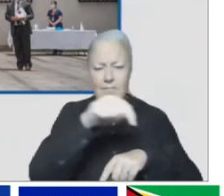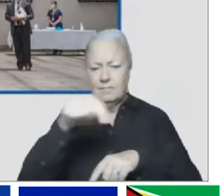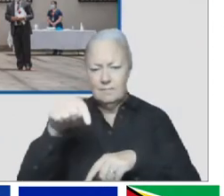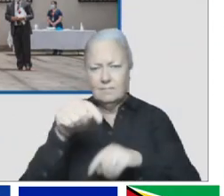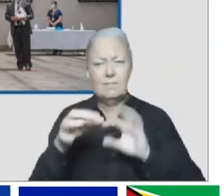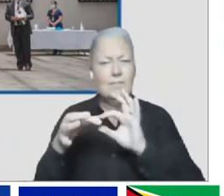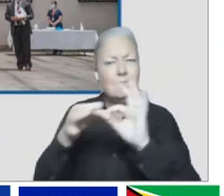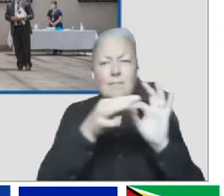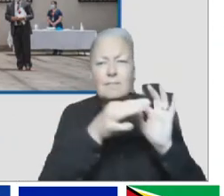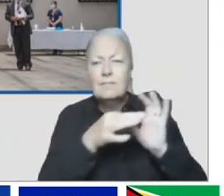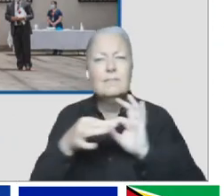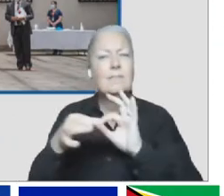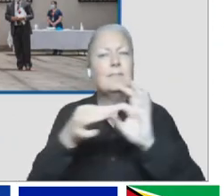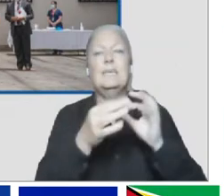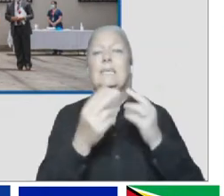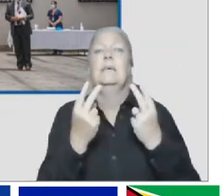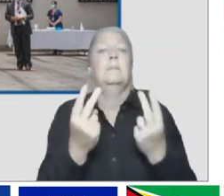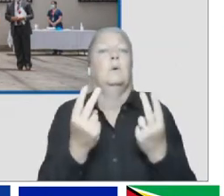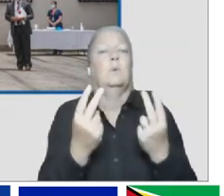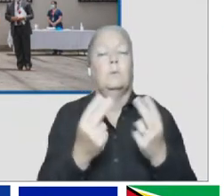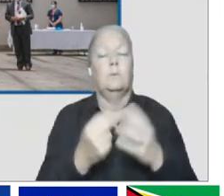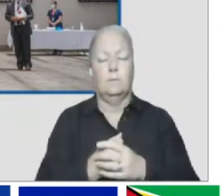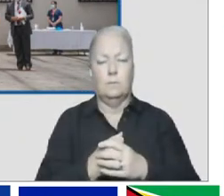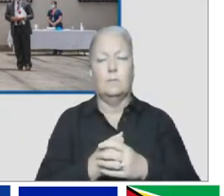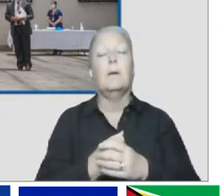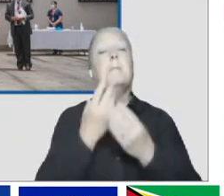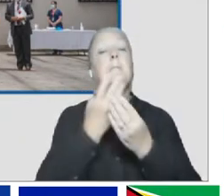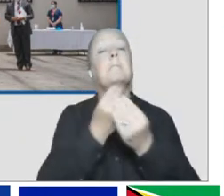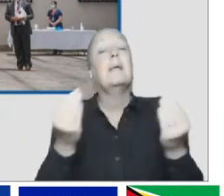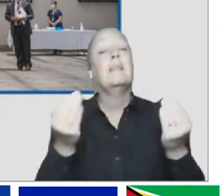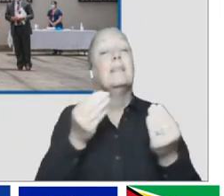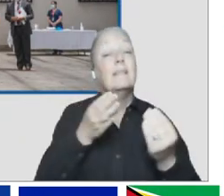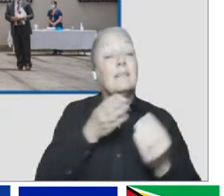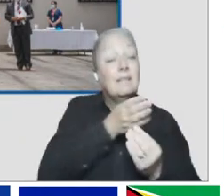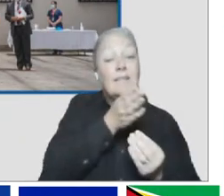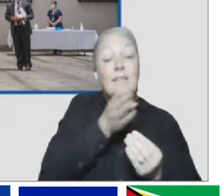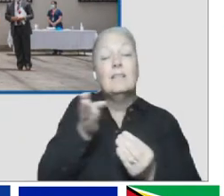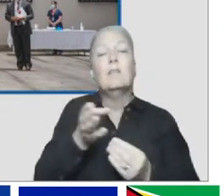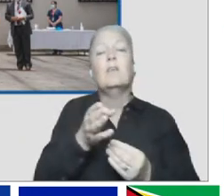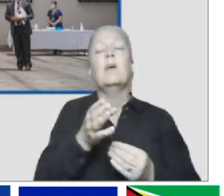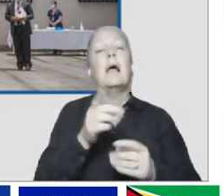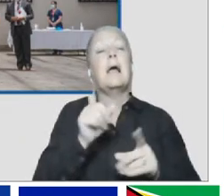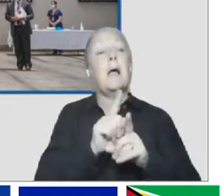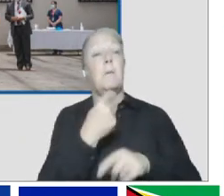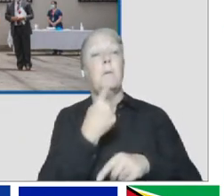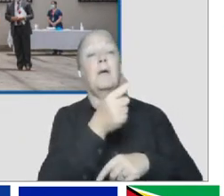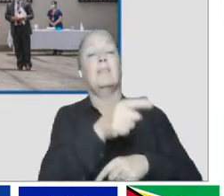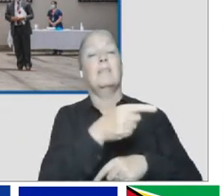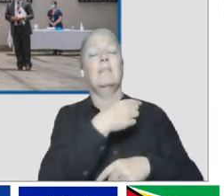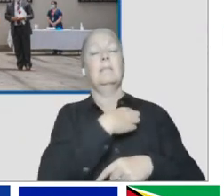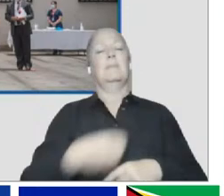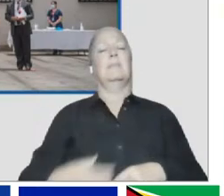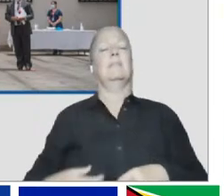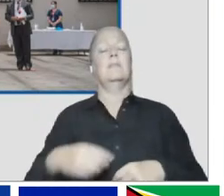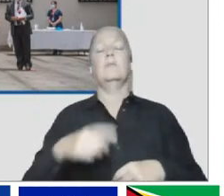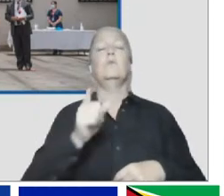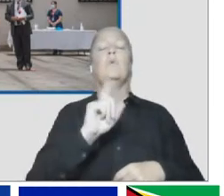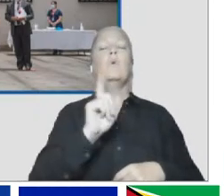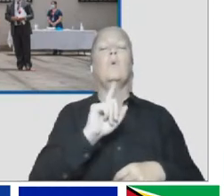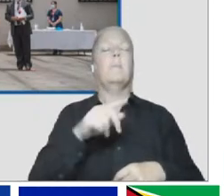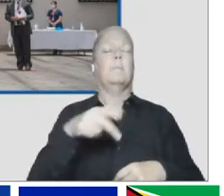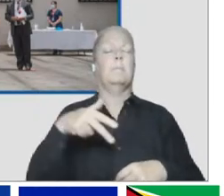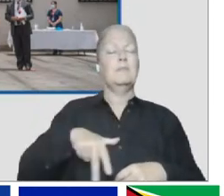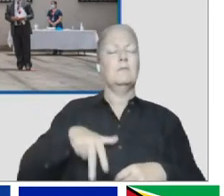a lot of sectors, not only the ministries that were focused on controlling the pandemics. We